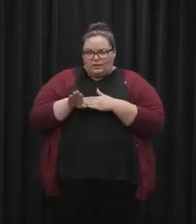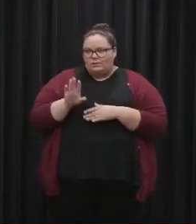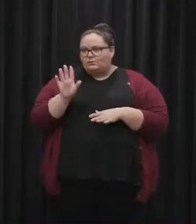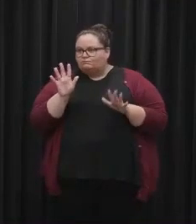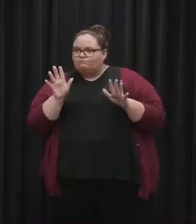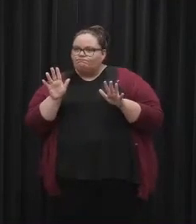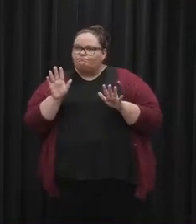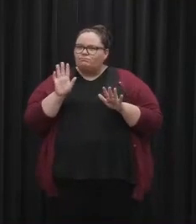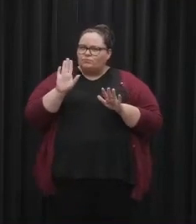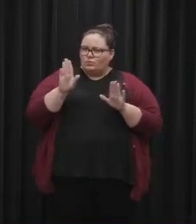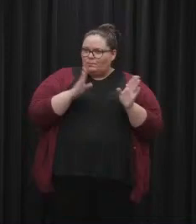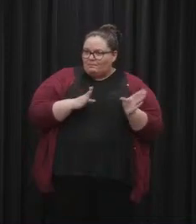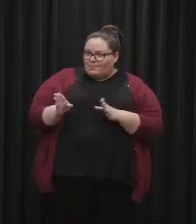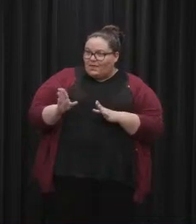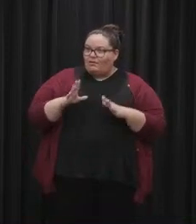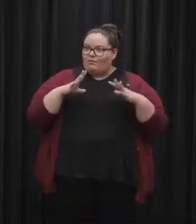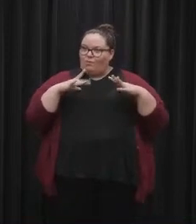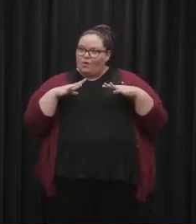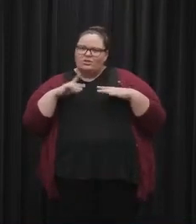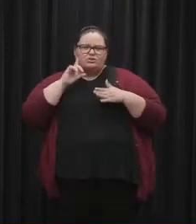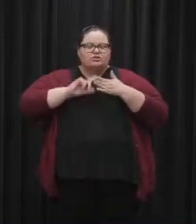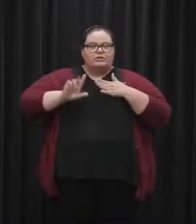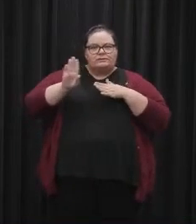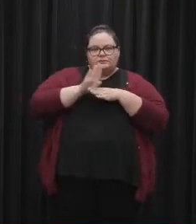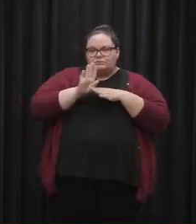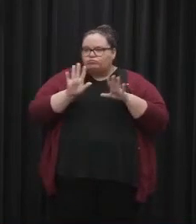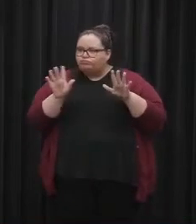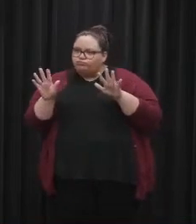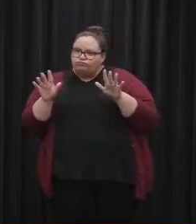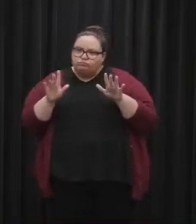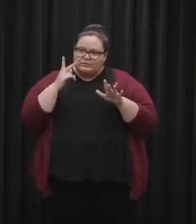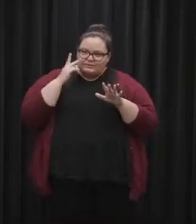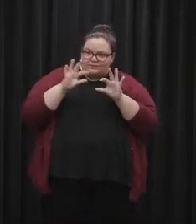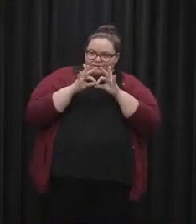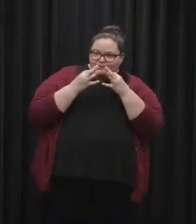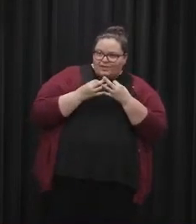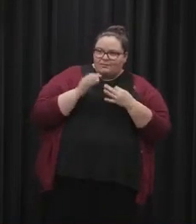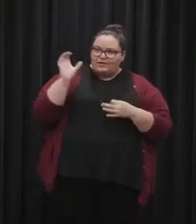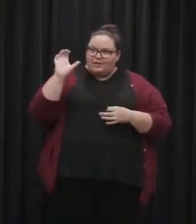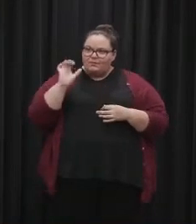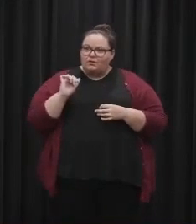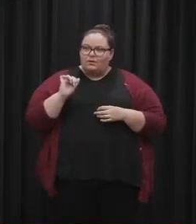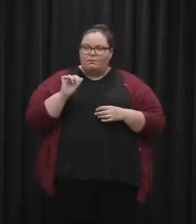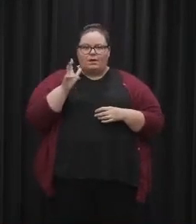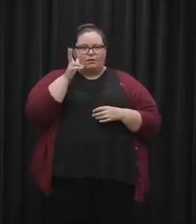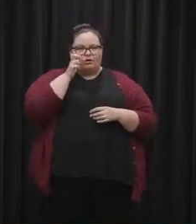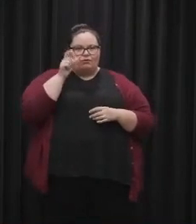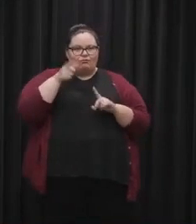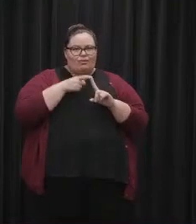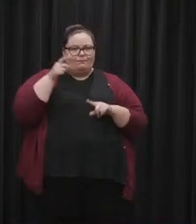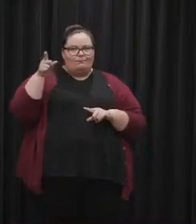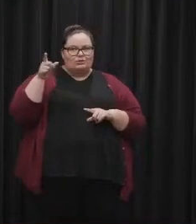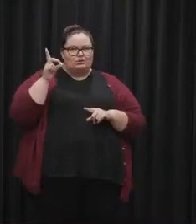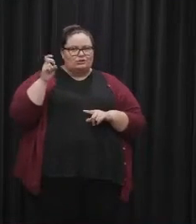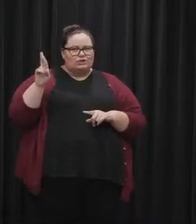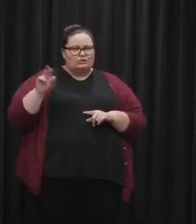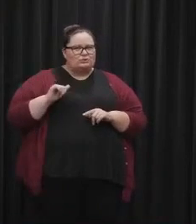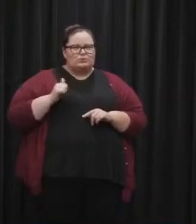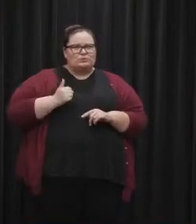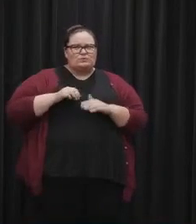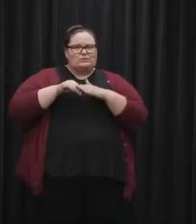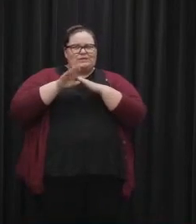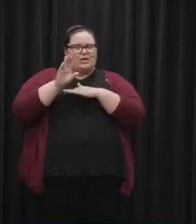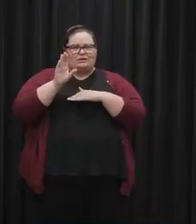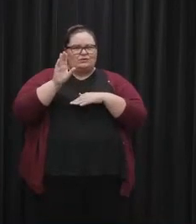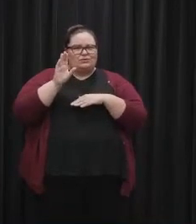seen his family in quite a while, was planning on getting home, go to Campbellton and see his family. But when he heard the message come from the doctor that travel was not a good